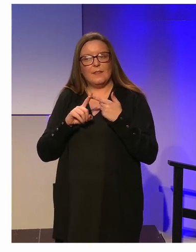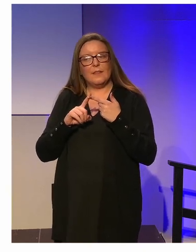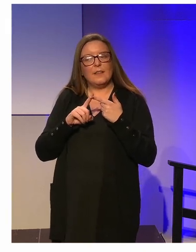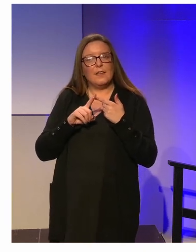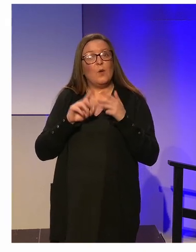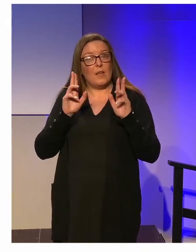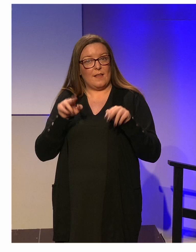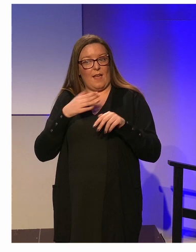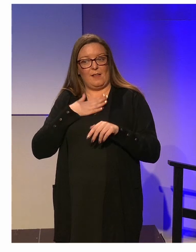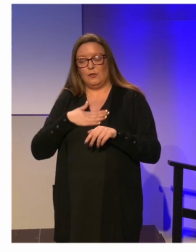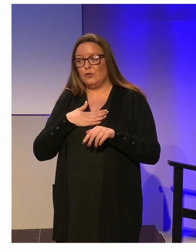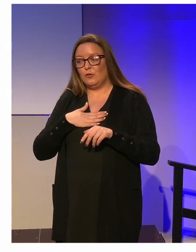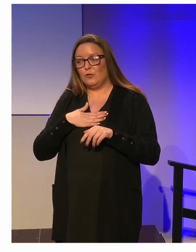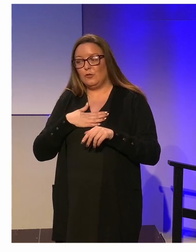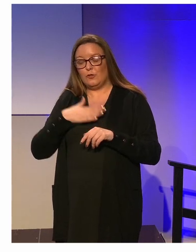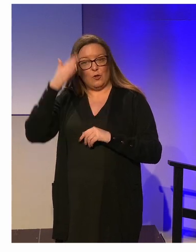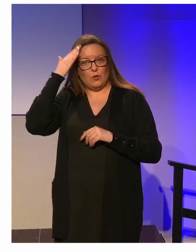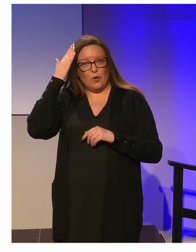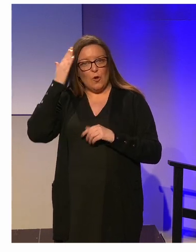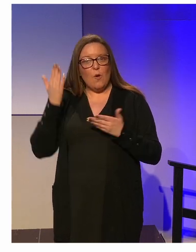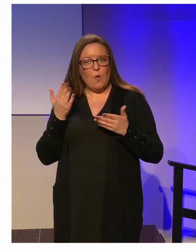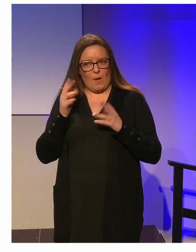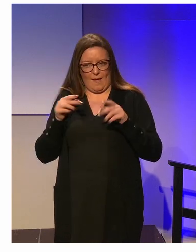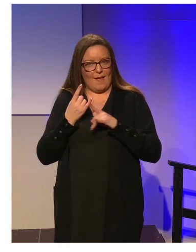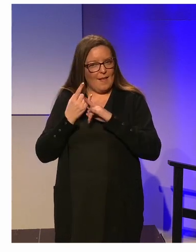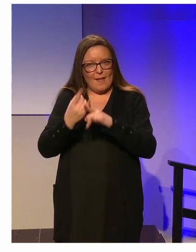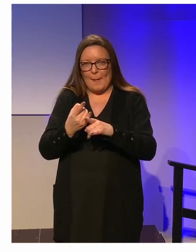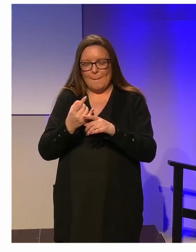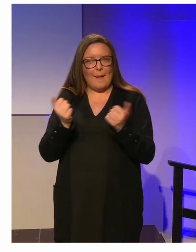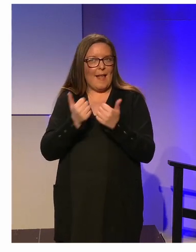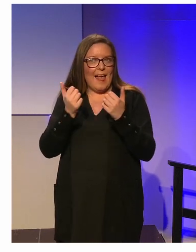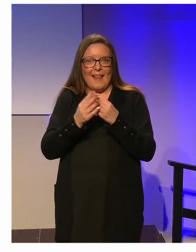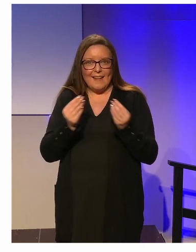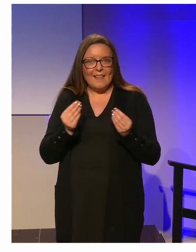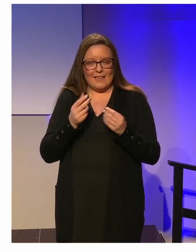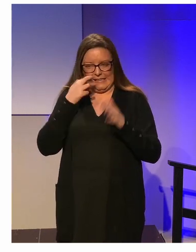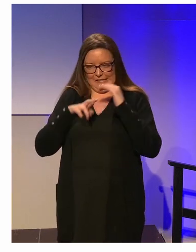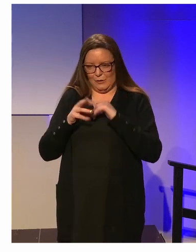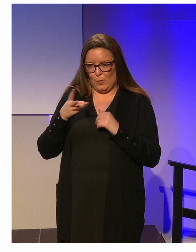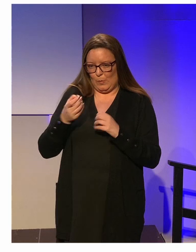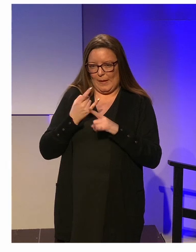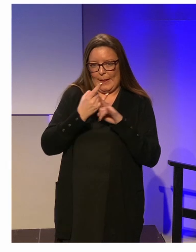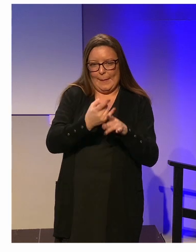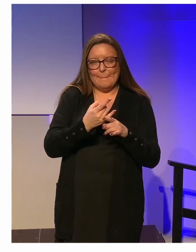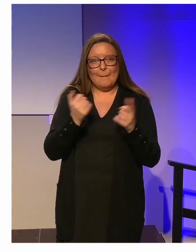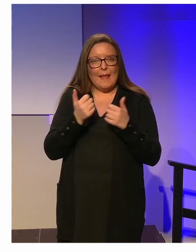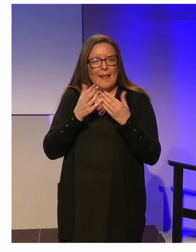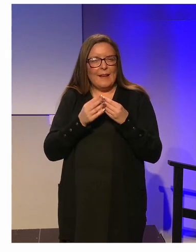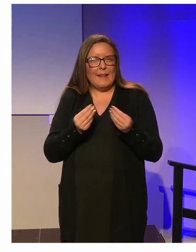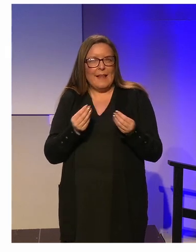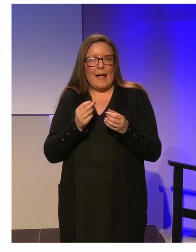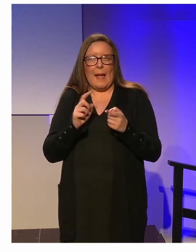You can just know that they are gonna help you with anything, and it makes you